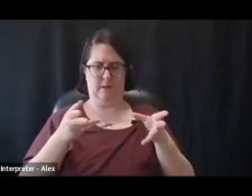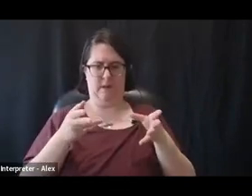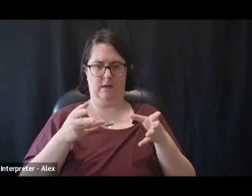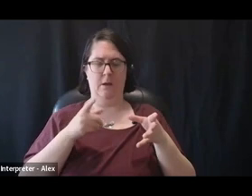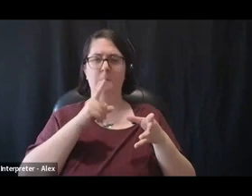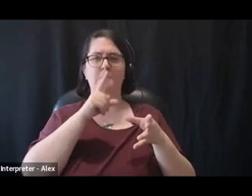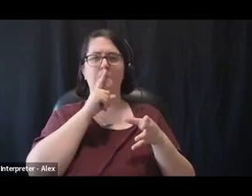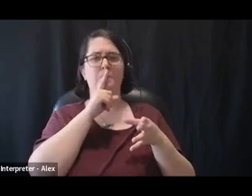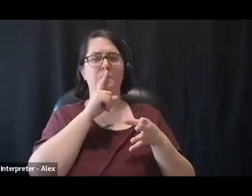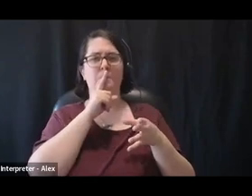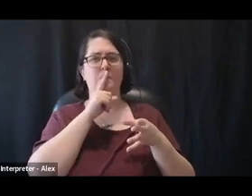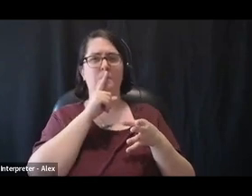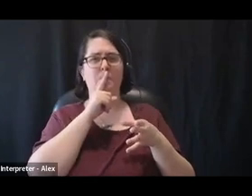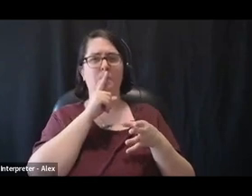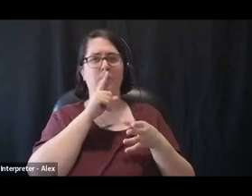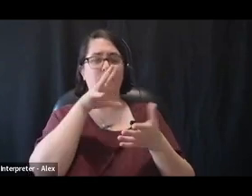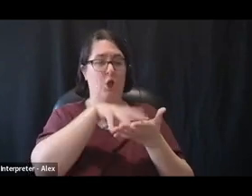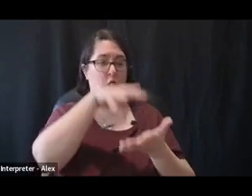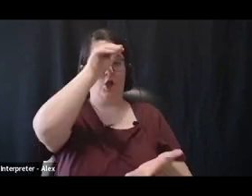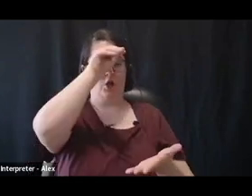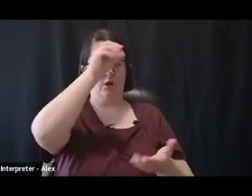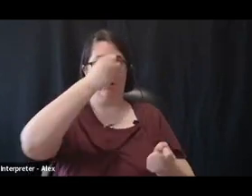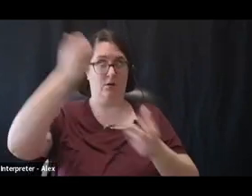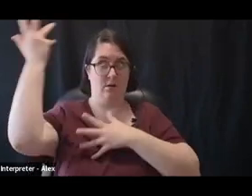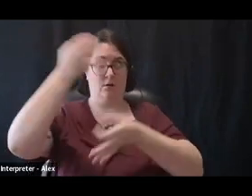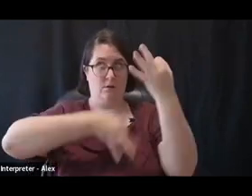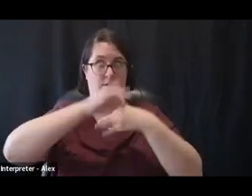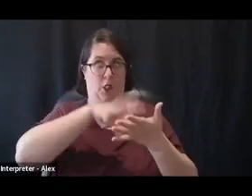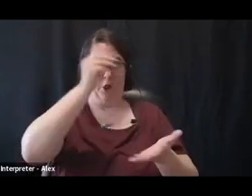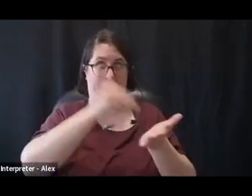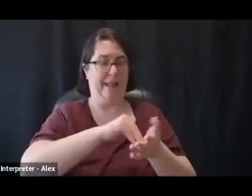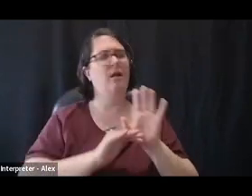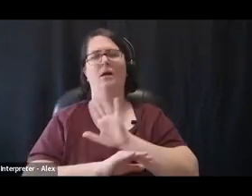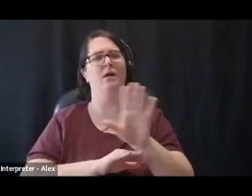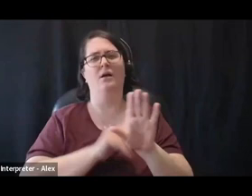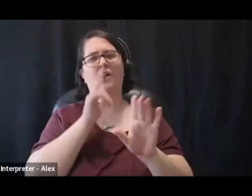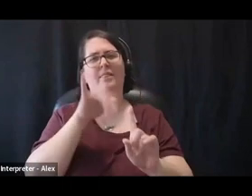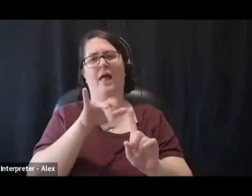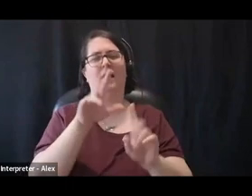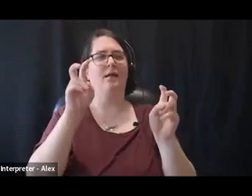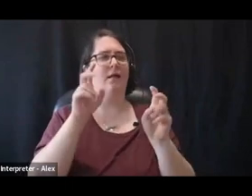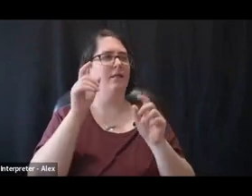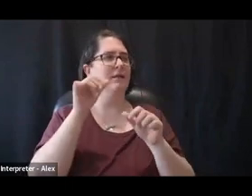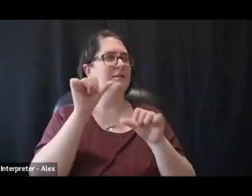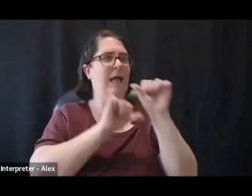about needing to unlearn and relearn as we have in other approaches like the scientific method or